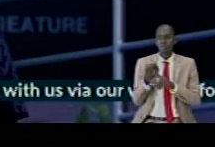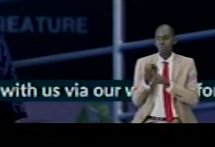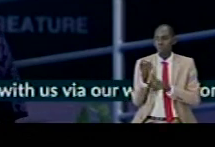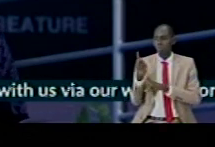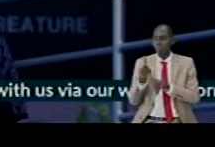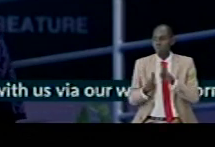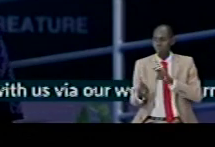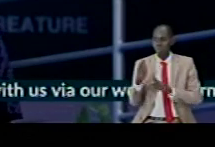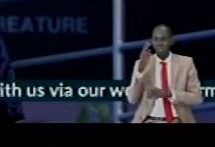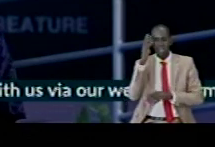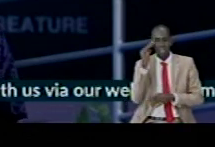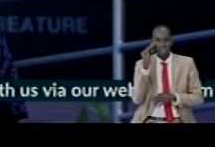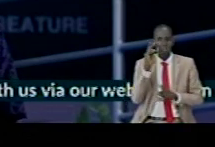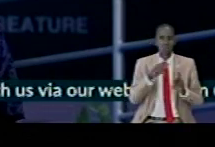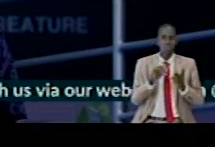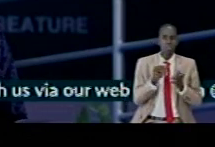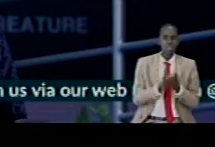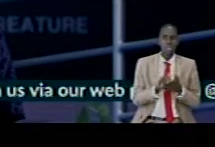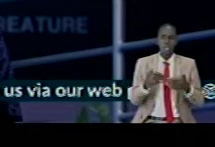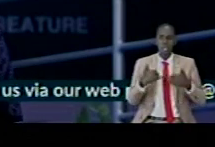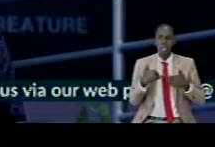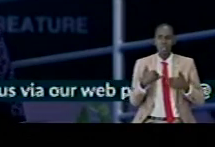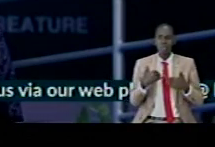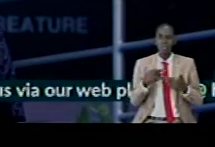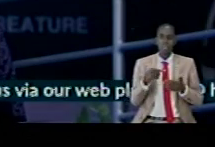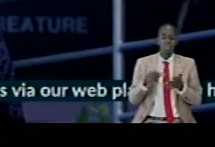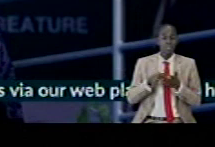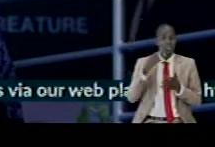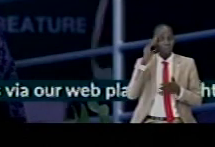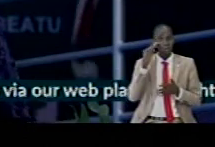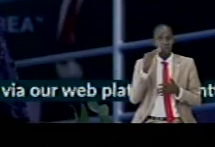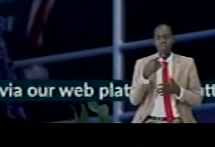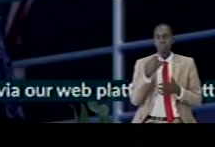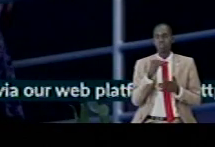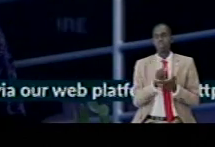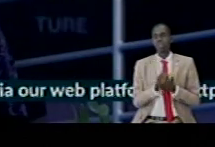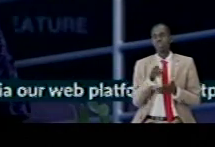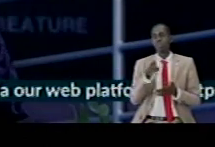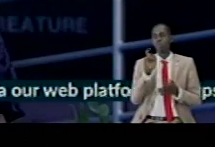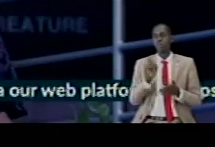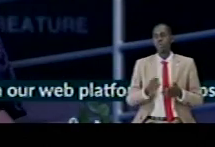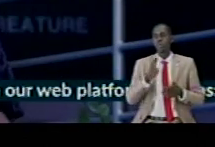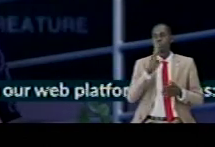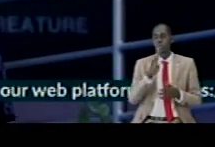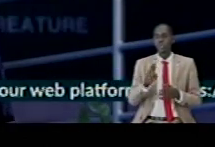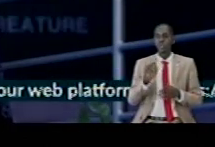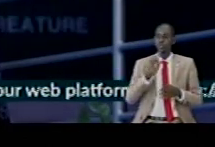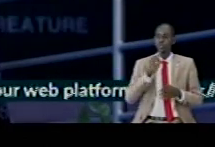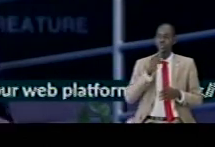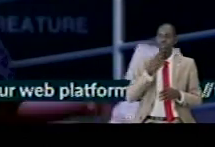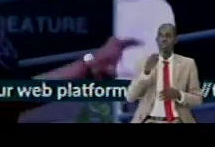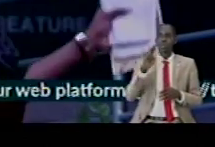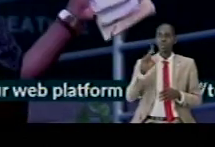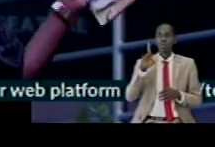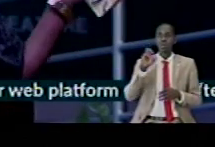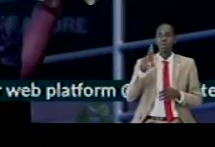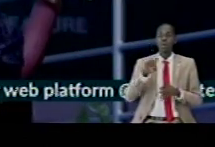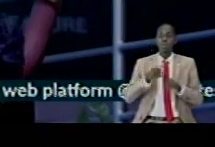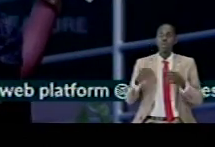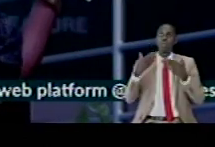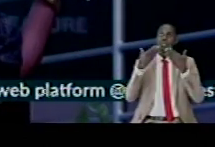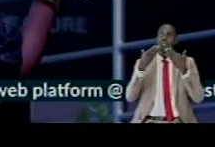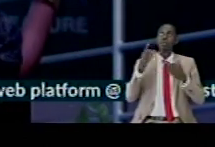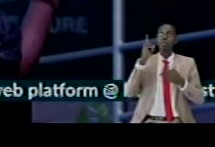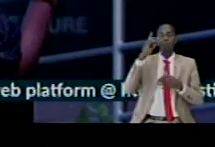that witnessed the disease before, they said it was peptic ulcer. So I give God all the glory for his healing intervention